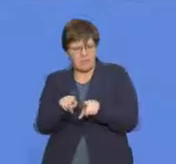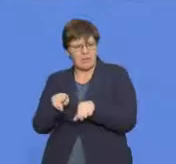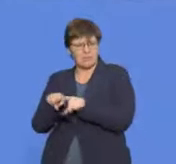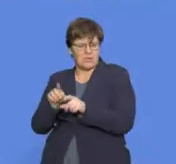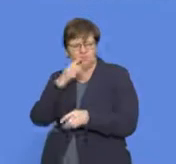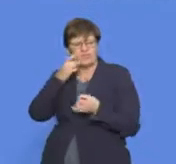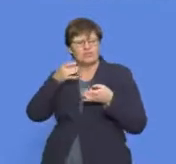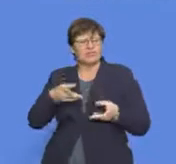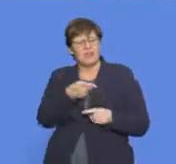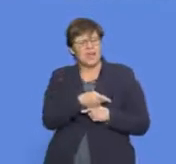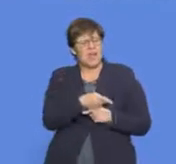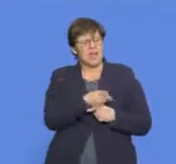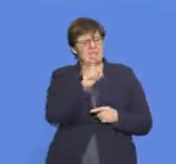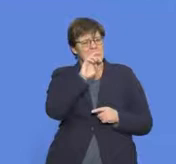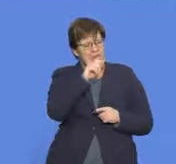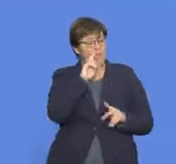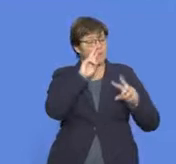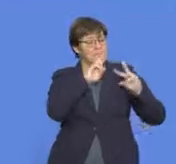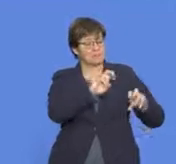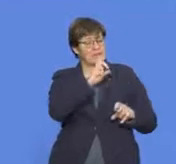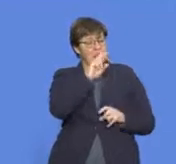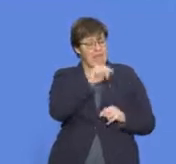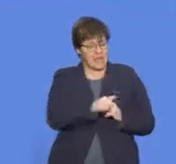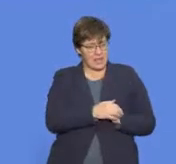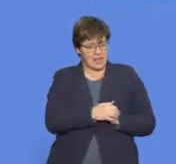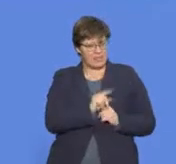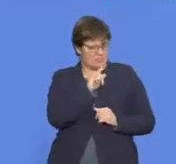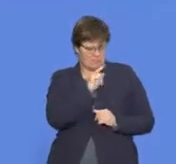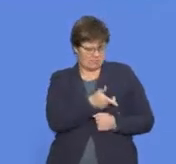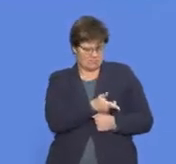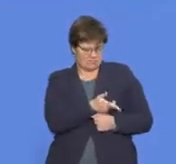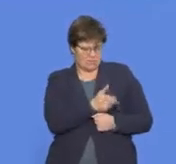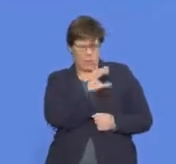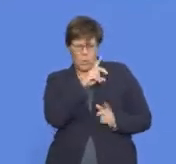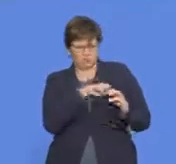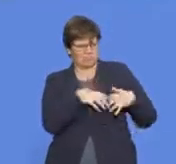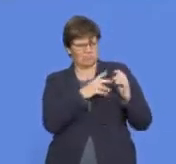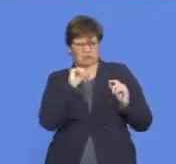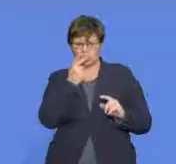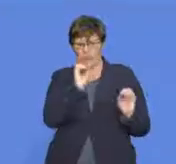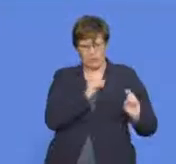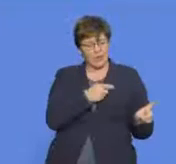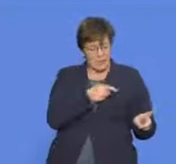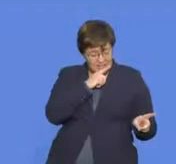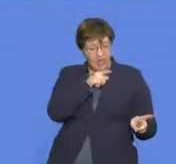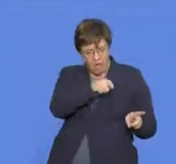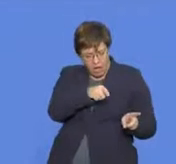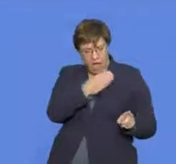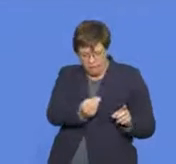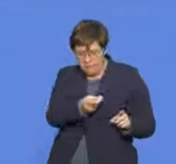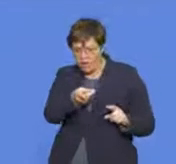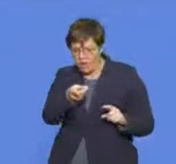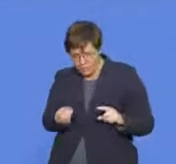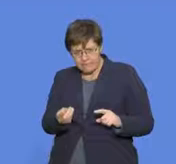junk DNA that we learnt about when we studied DNA, that doesn't actually code for a gene. So that would be,